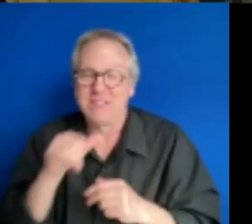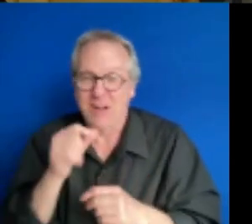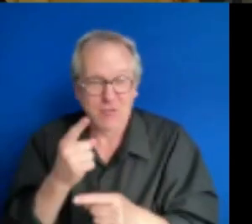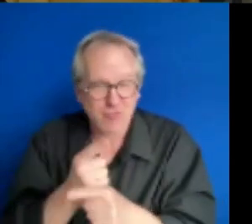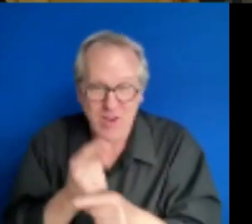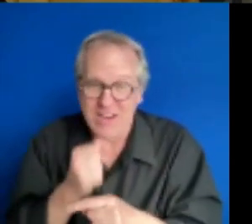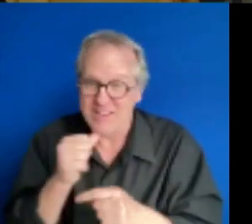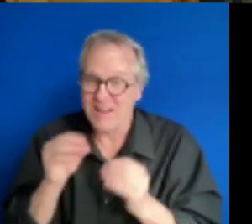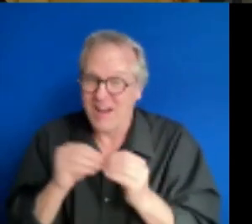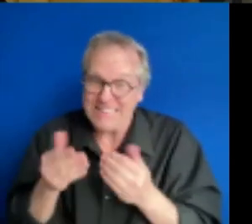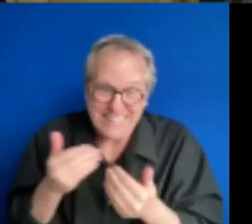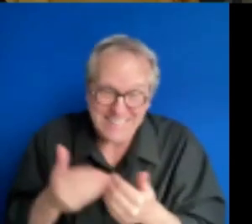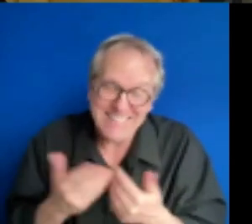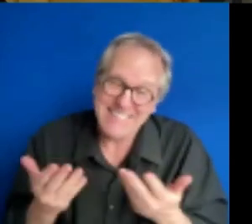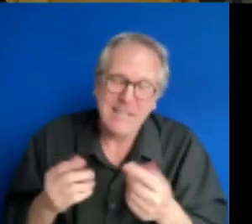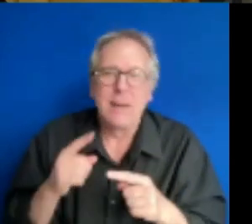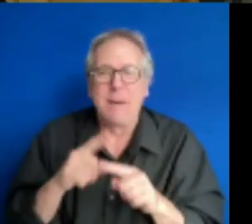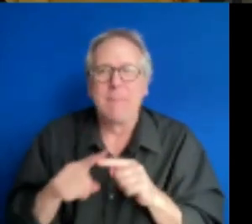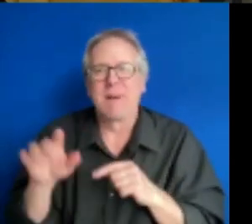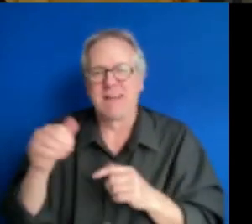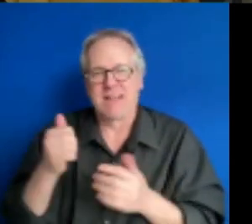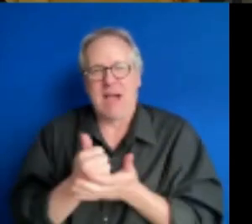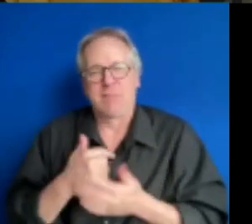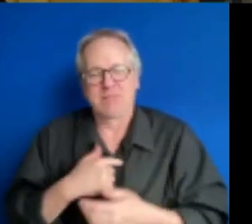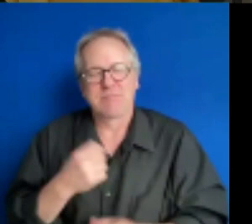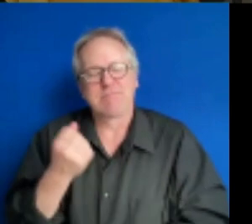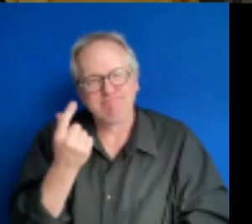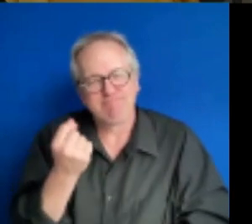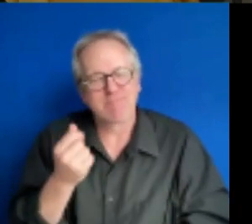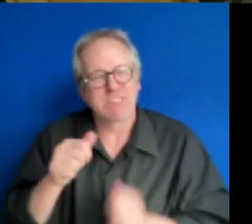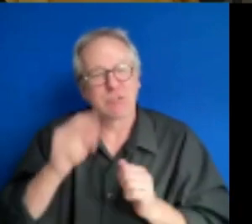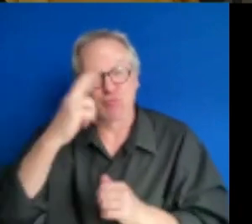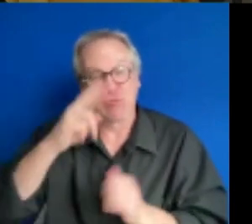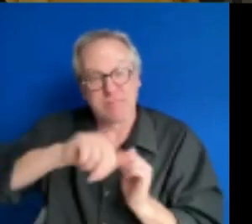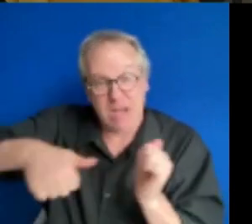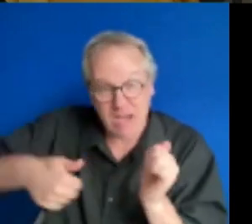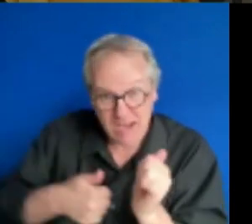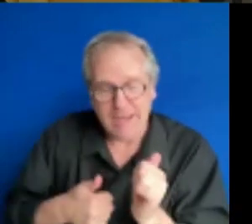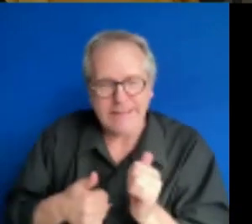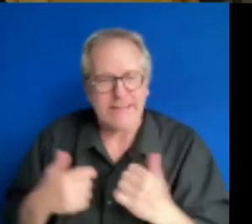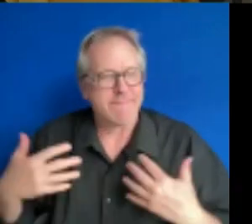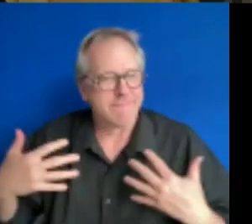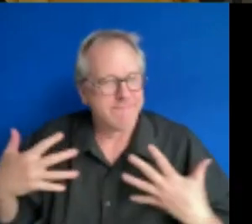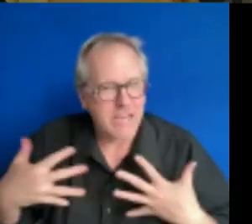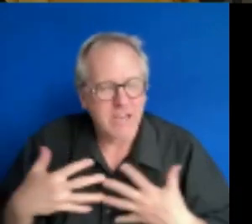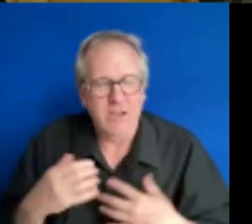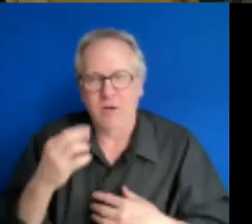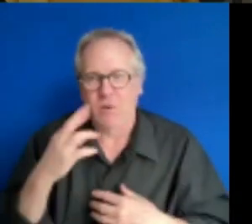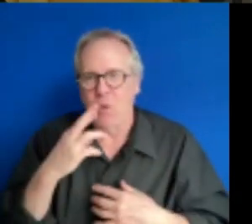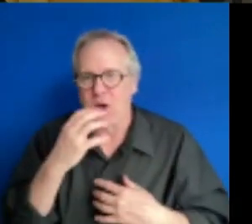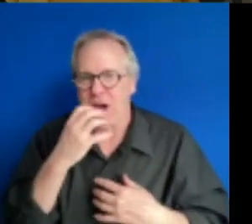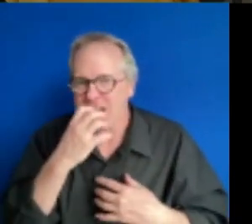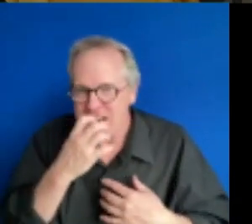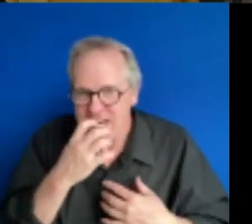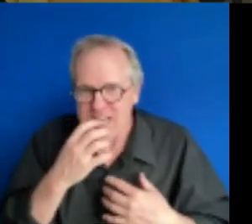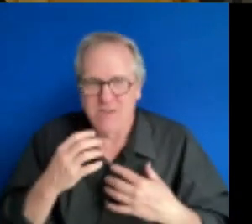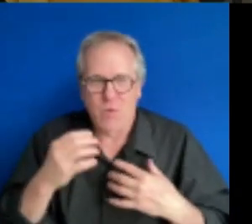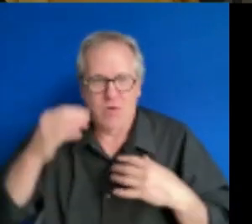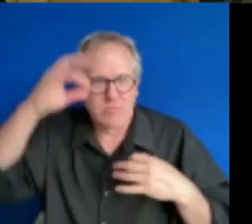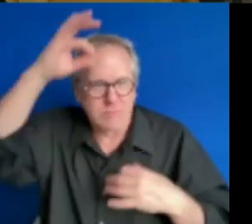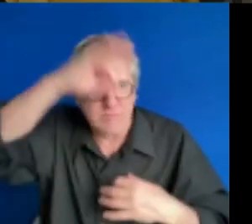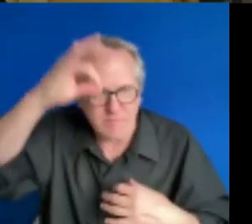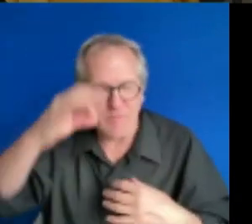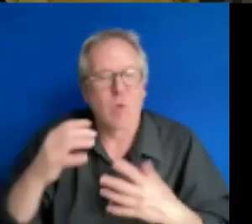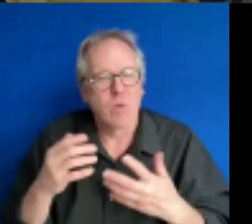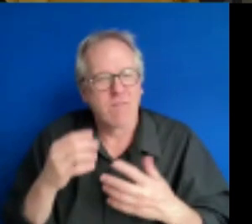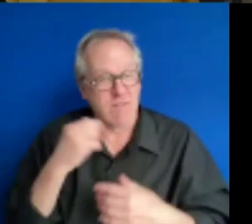or easier, but it does help me sometimes understand and engage in more thoughtful and deep conversational space